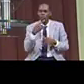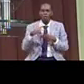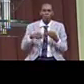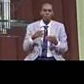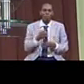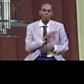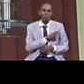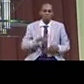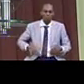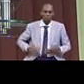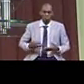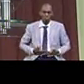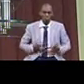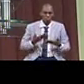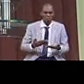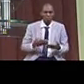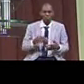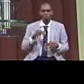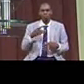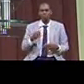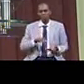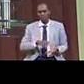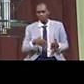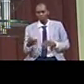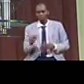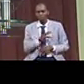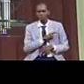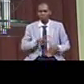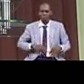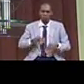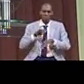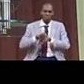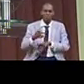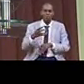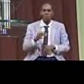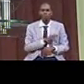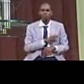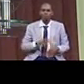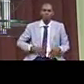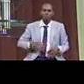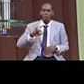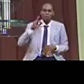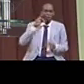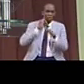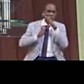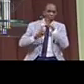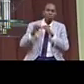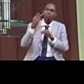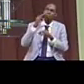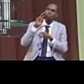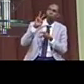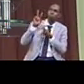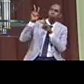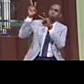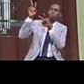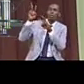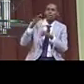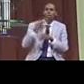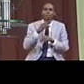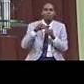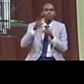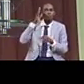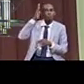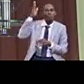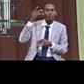the ministry of Christ, the death and the resurrection of Christ, he looked ahead and he saw the glory that was to